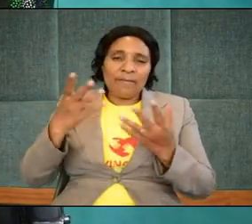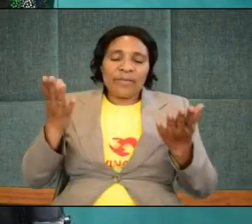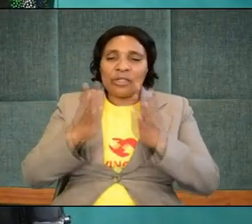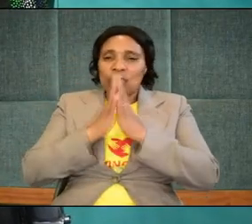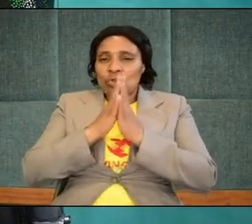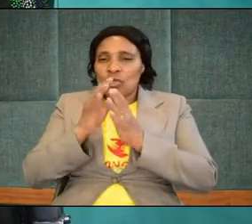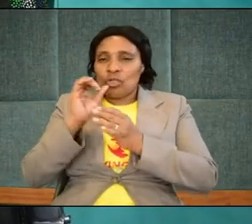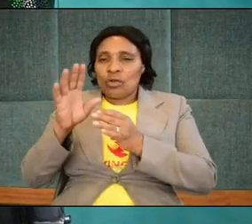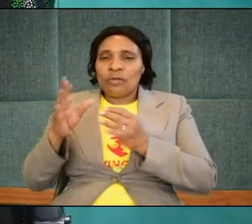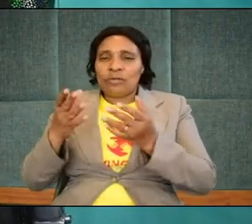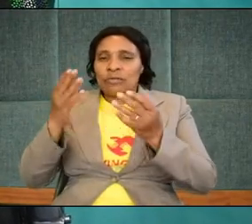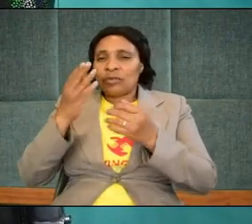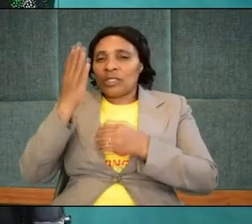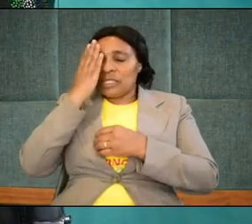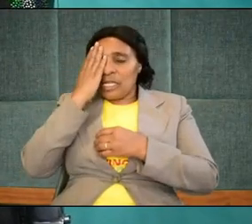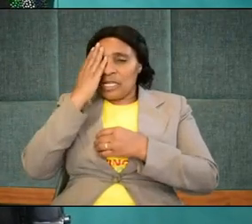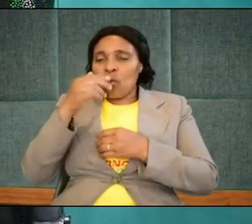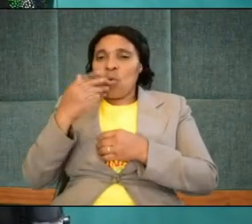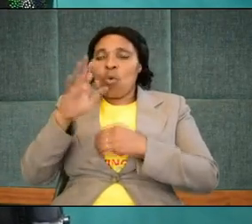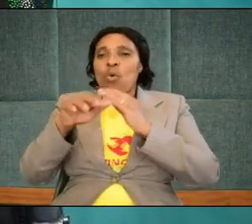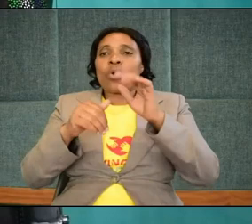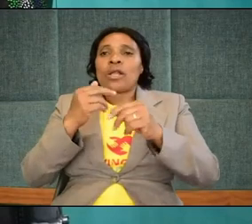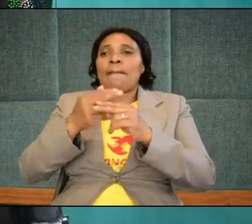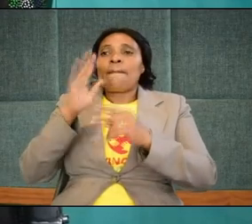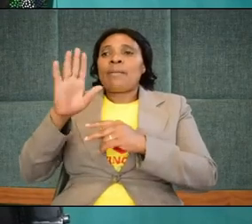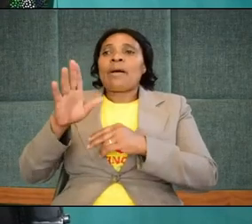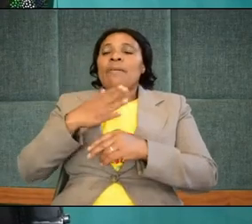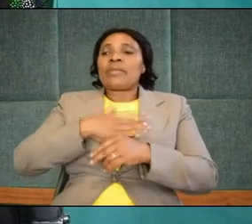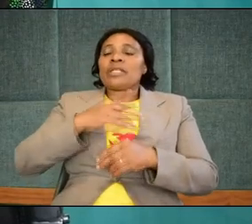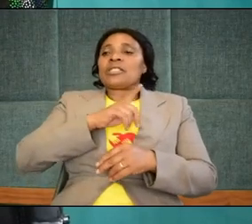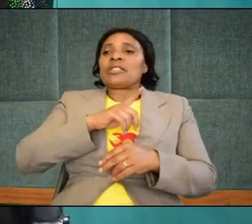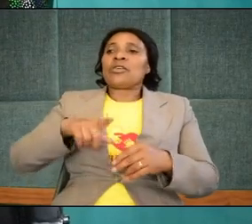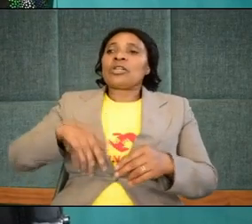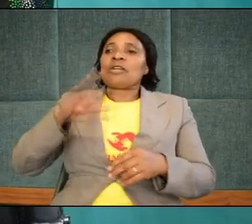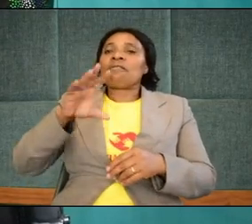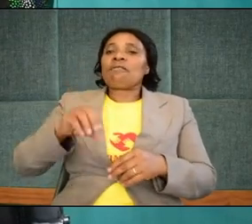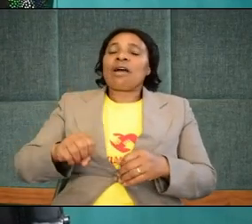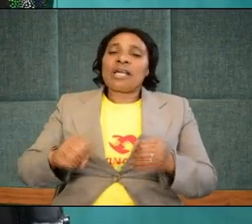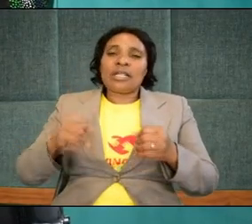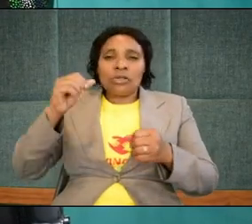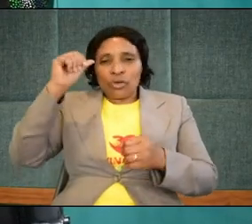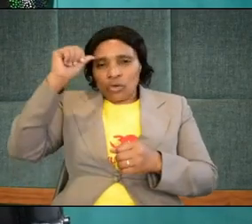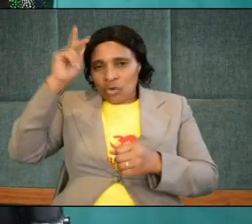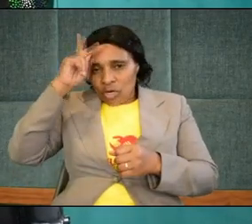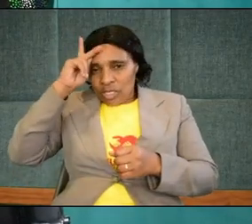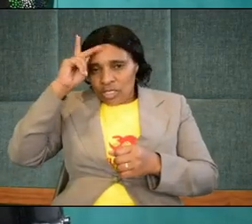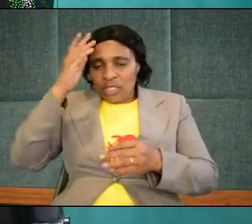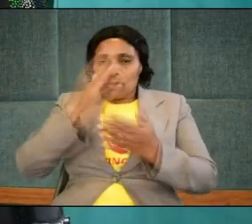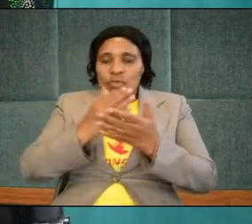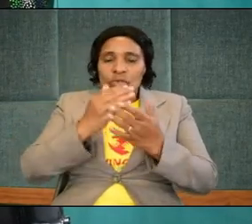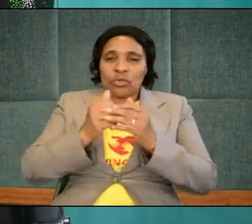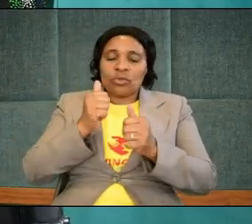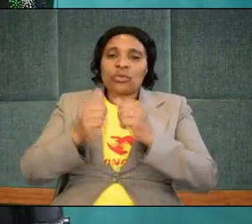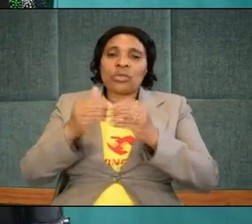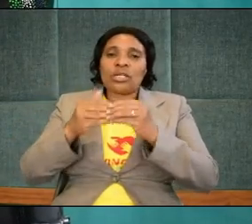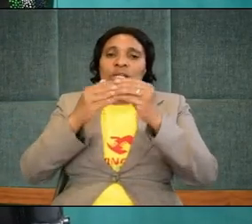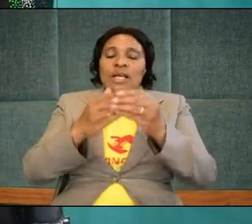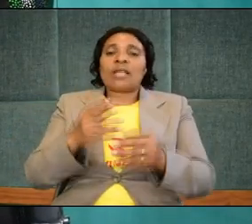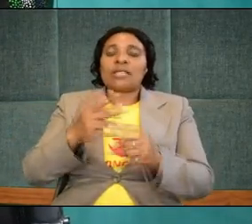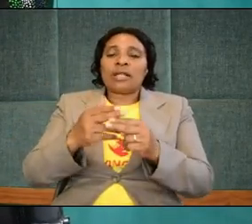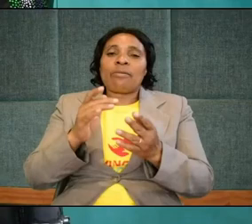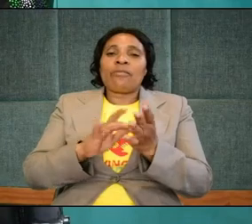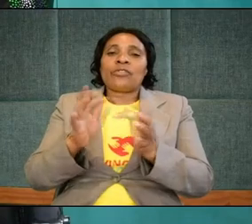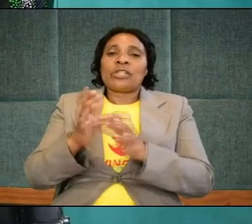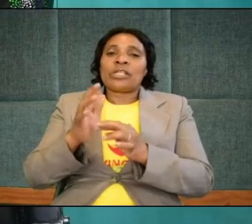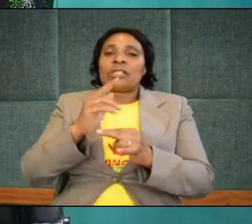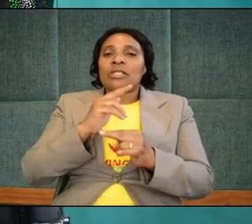the Israelites whom are called by your name, please, Lord, may we find gems of knowledge and truth that will guide us. In Jesus' name we